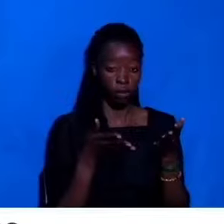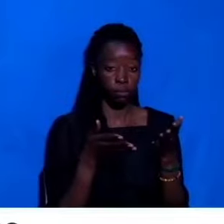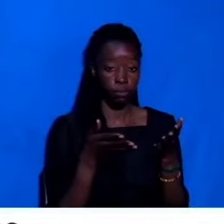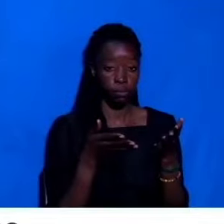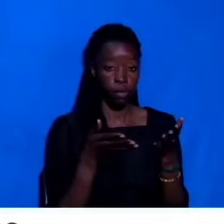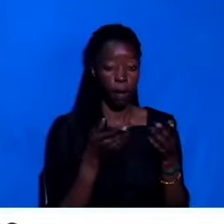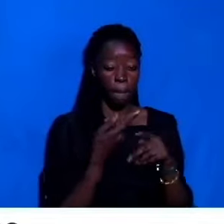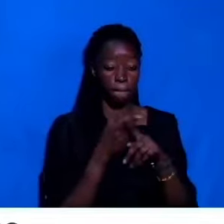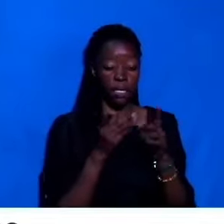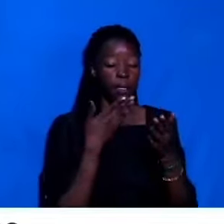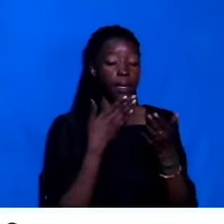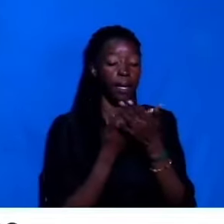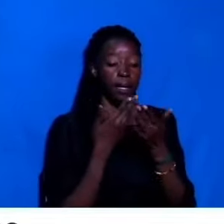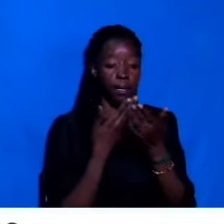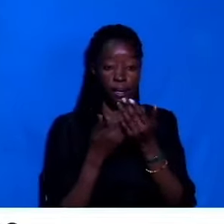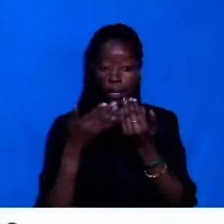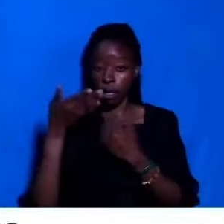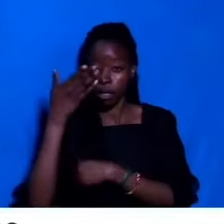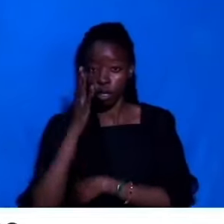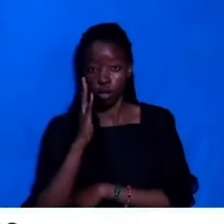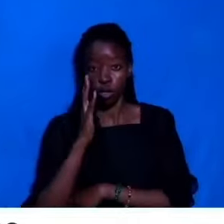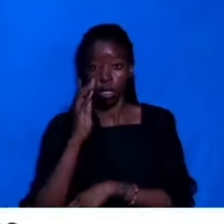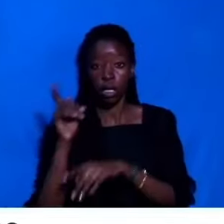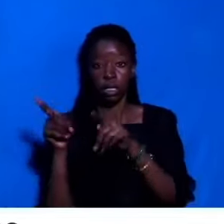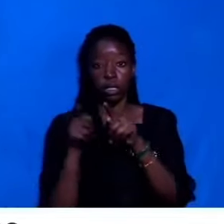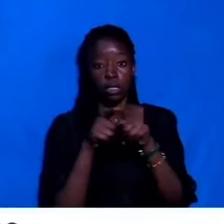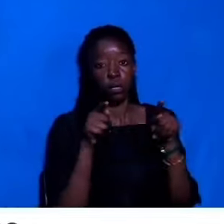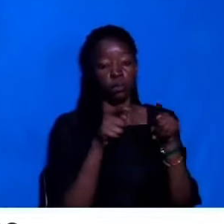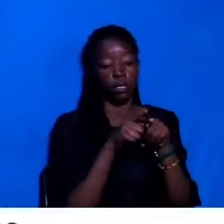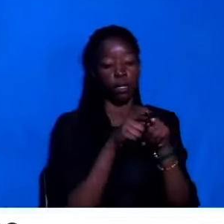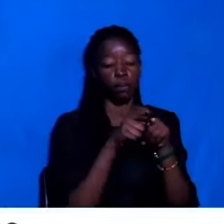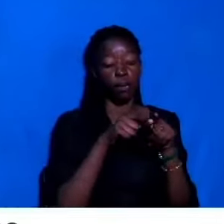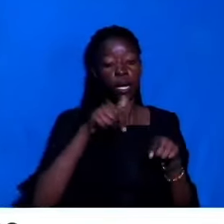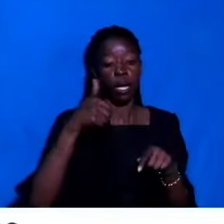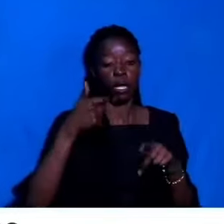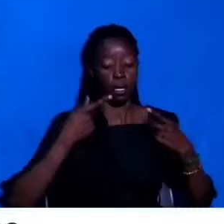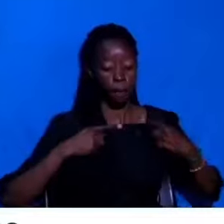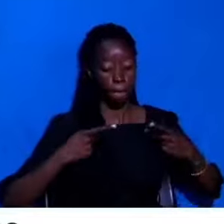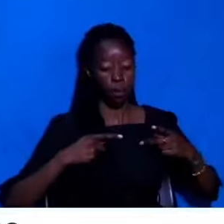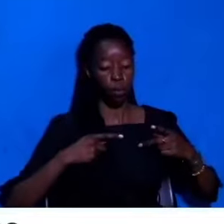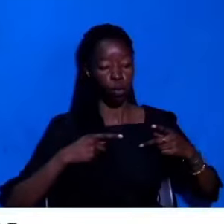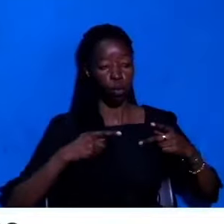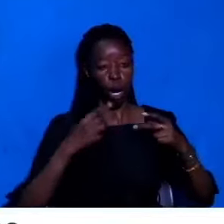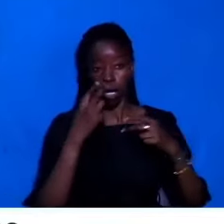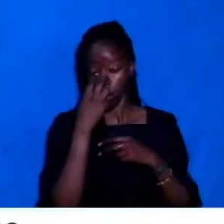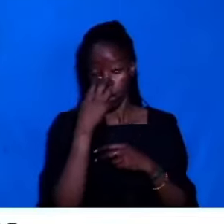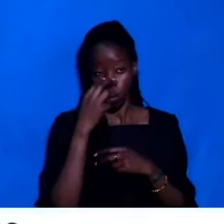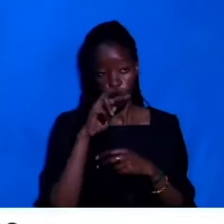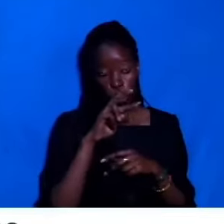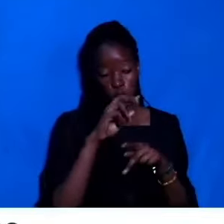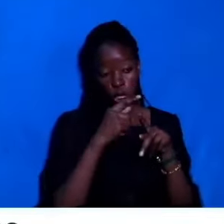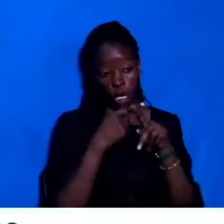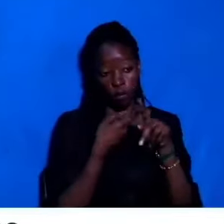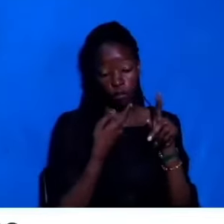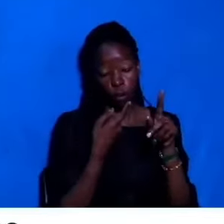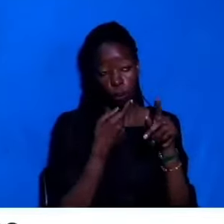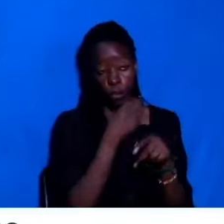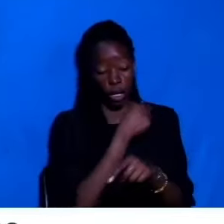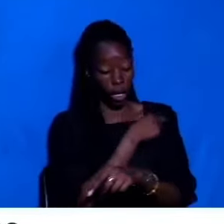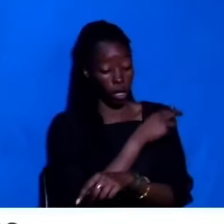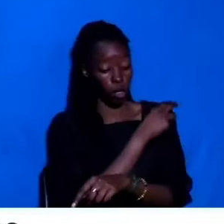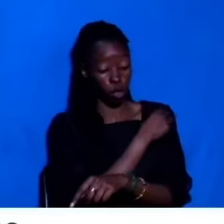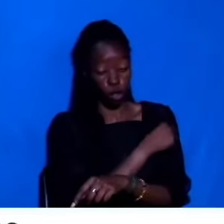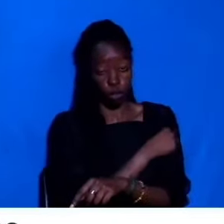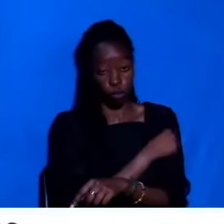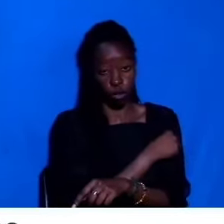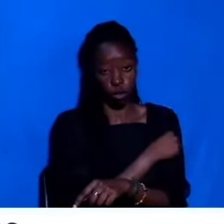still thanking God. There are others who are watching us here. They are from... probably a hospital bed. I know a member of this congregation who sent me a